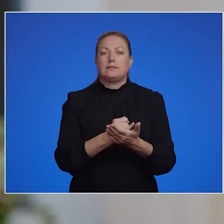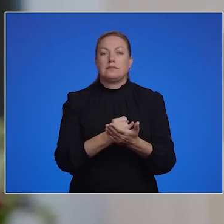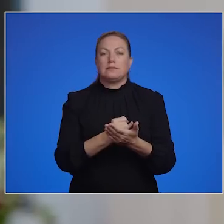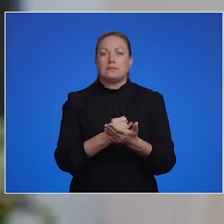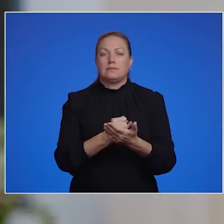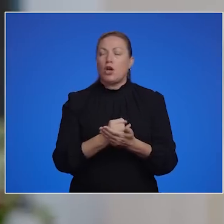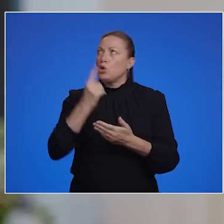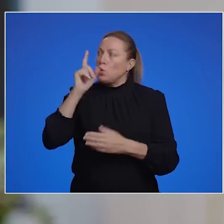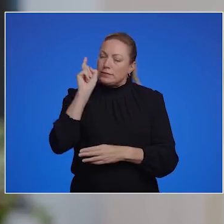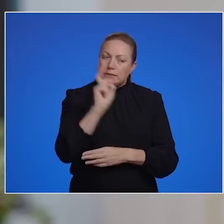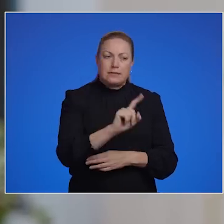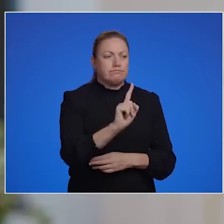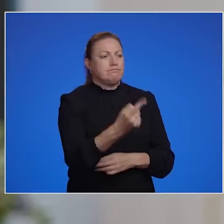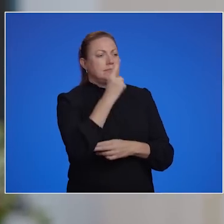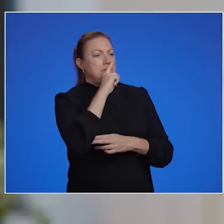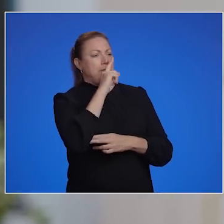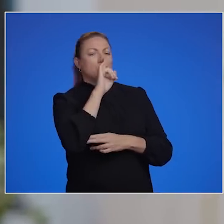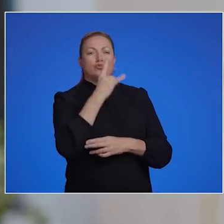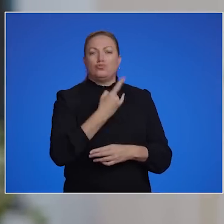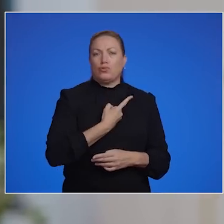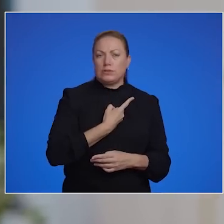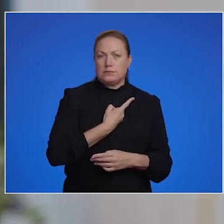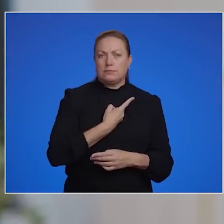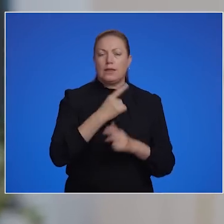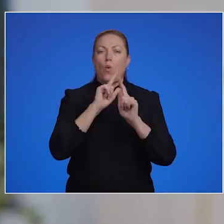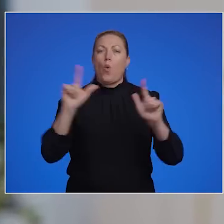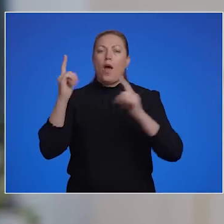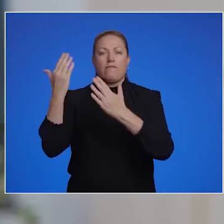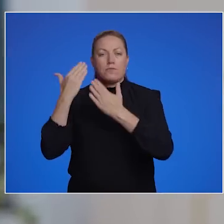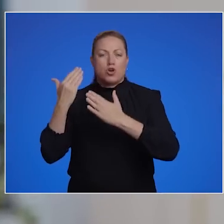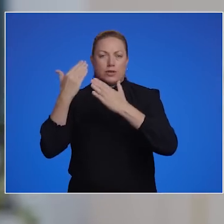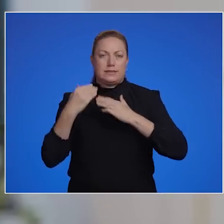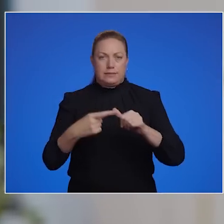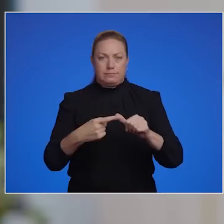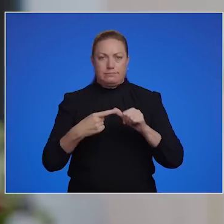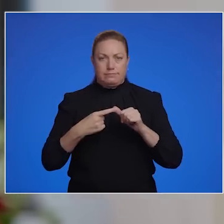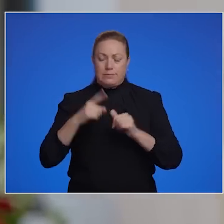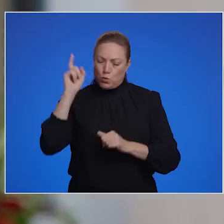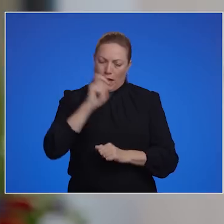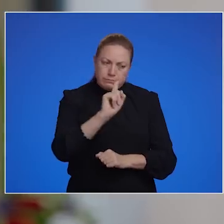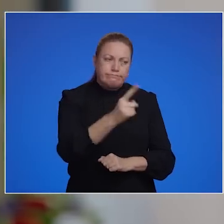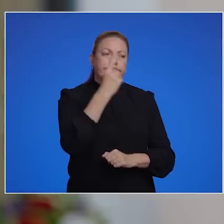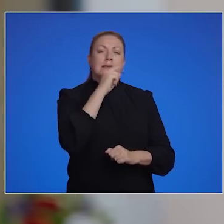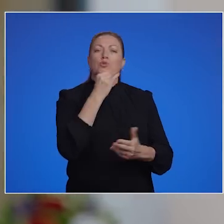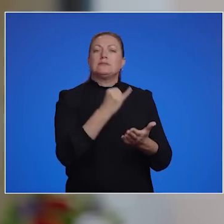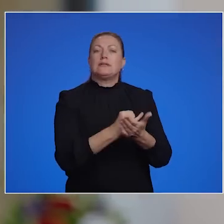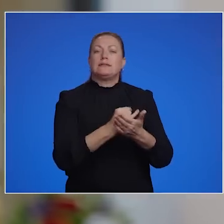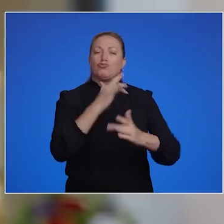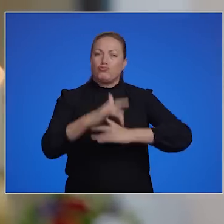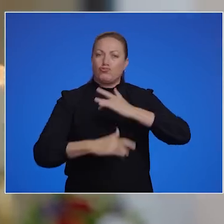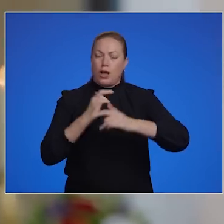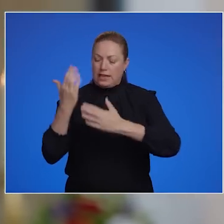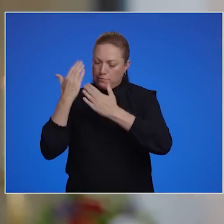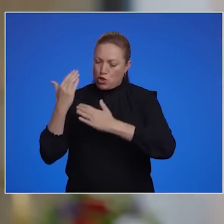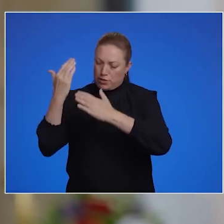You were sent to heal the contrite of heart. Lord, have mercy. Lord, have mercy. You came to call sinners. Christ, have mercy.